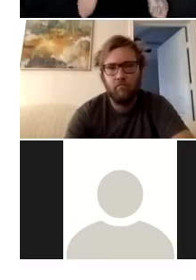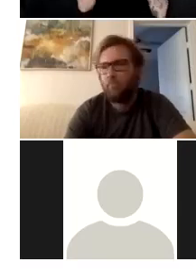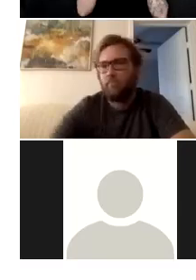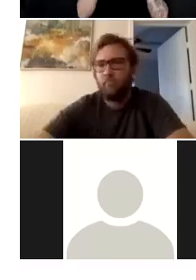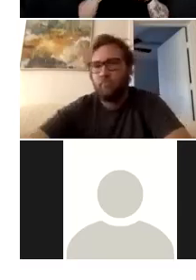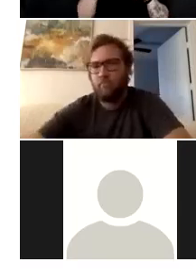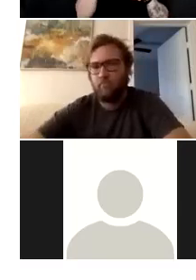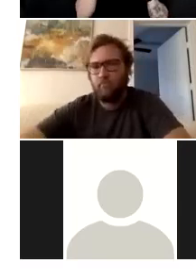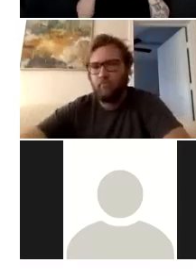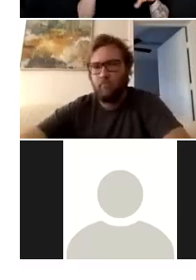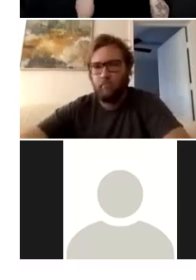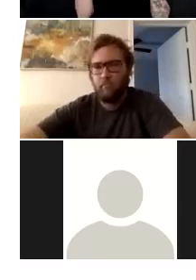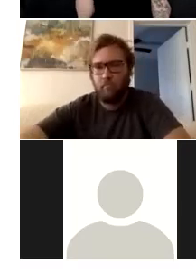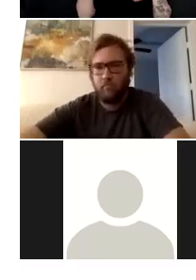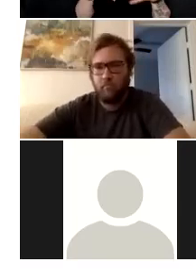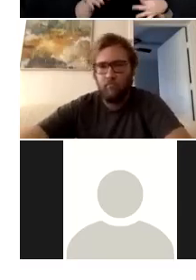I did or not.